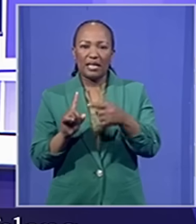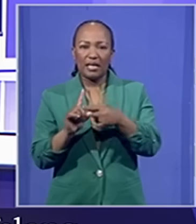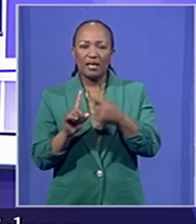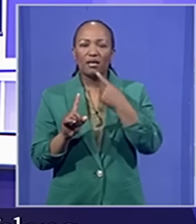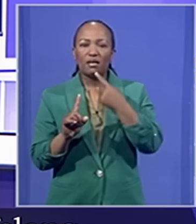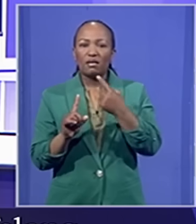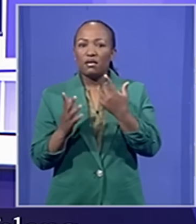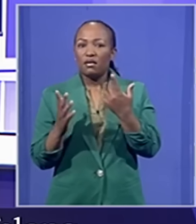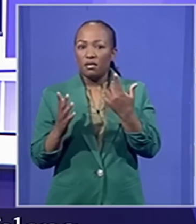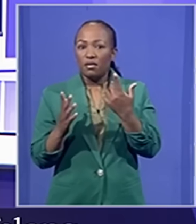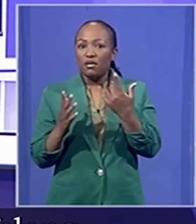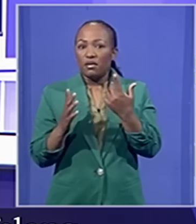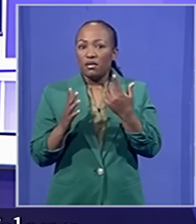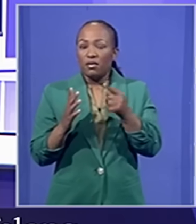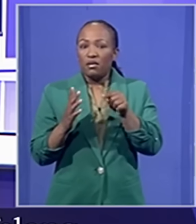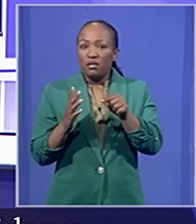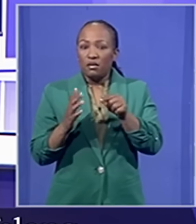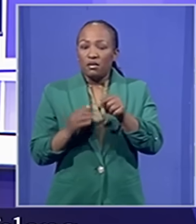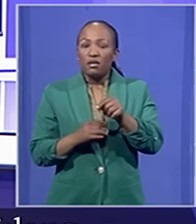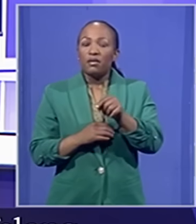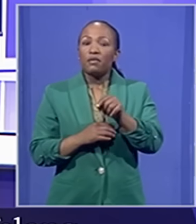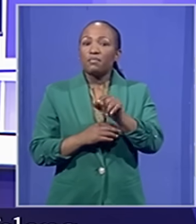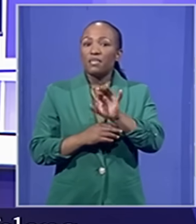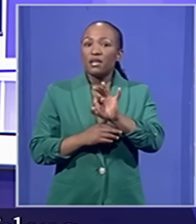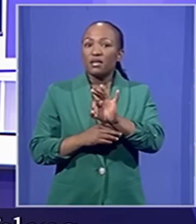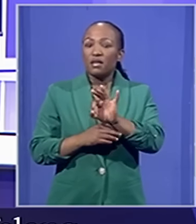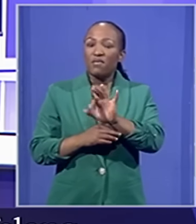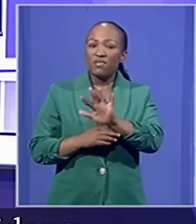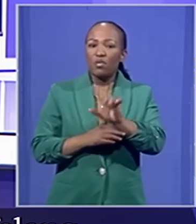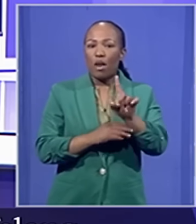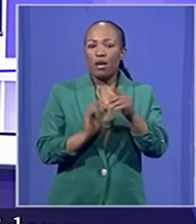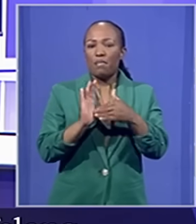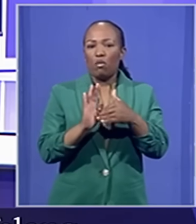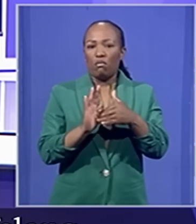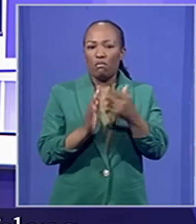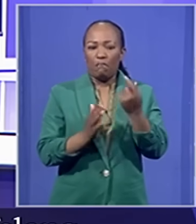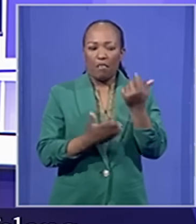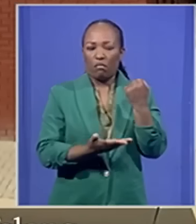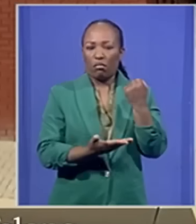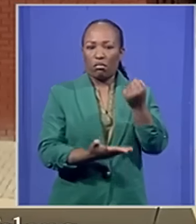di le dimilione di le 51 mo projekeng eno.